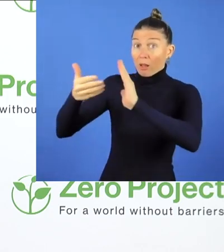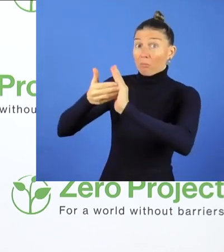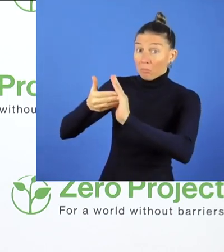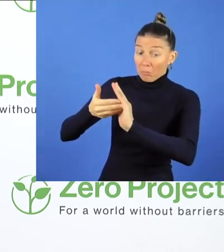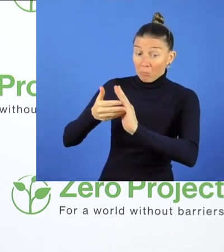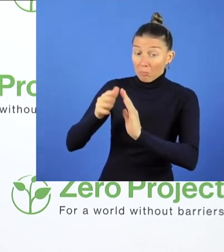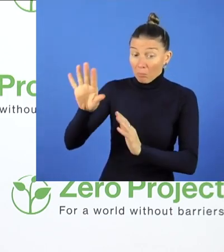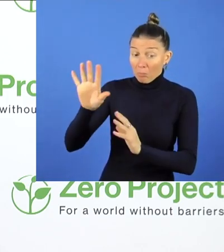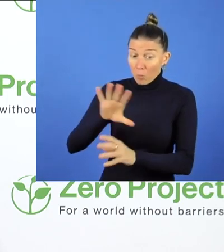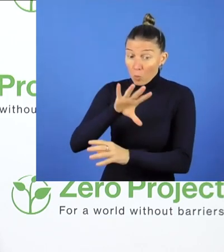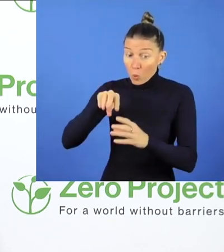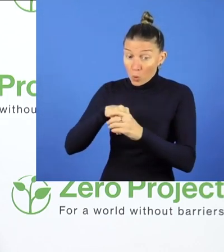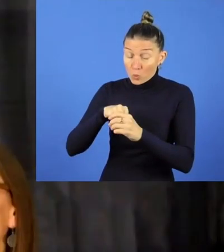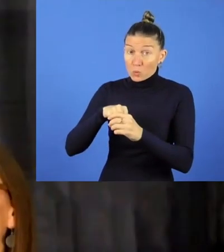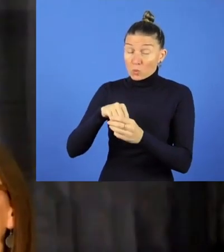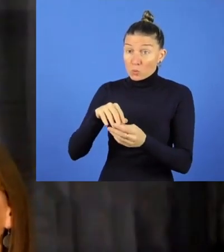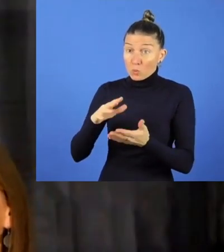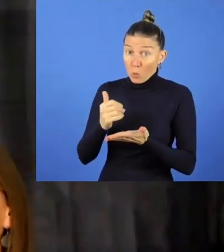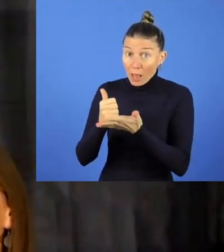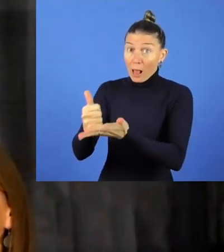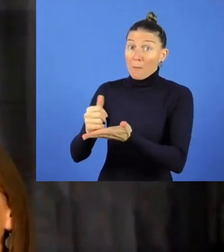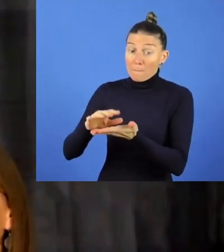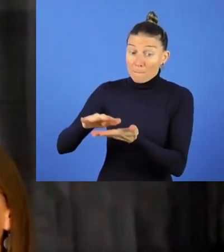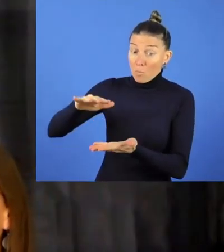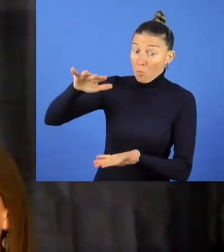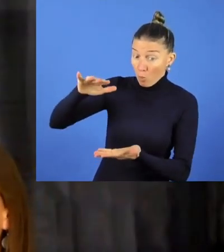I'd say it enhances inclusion, because